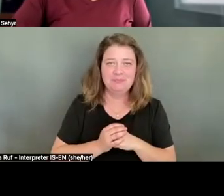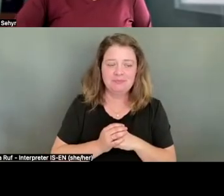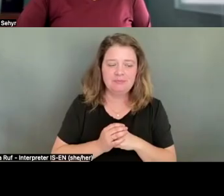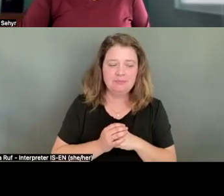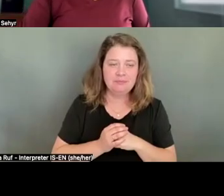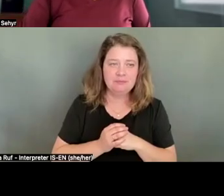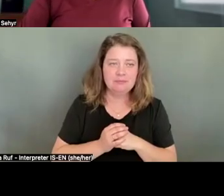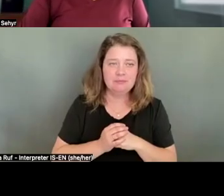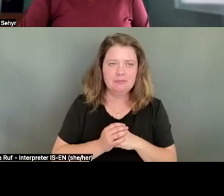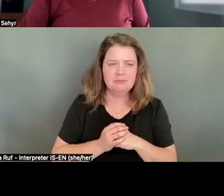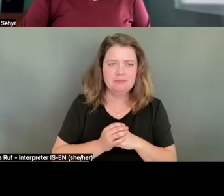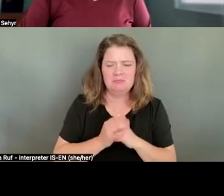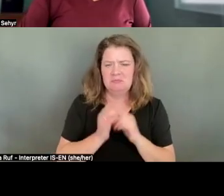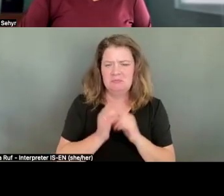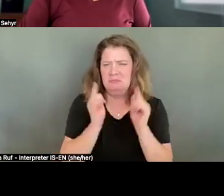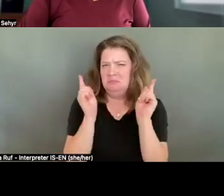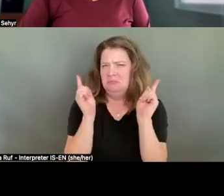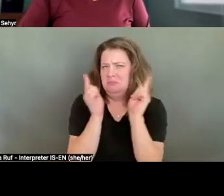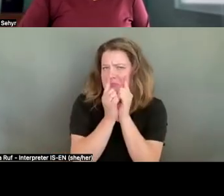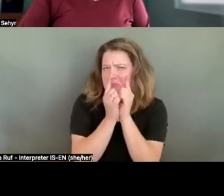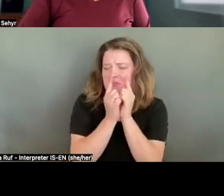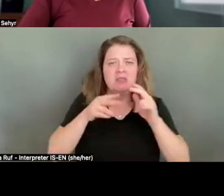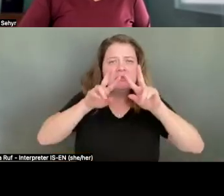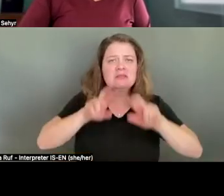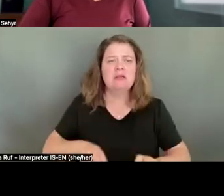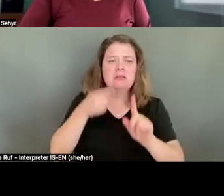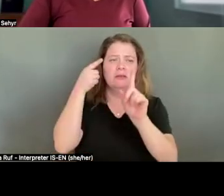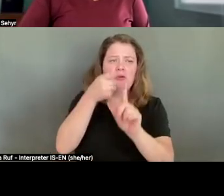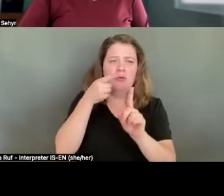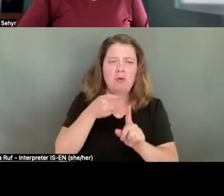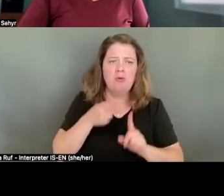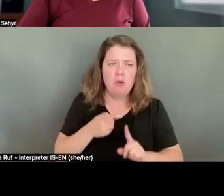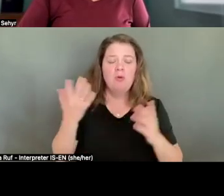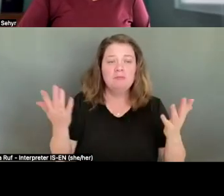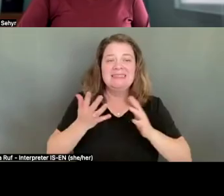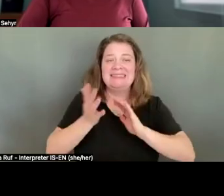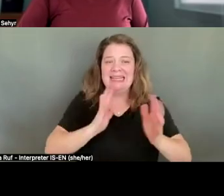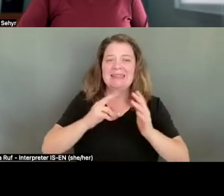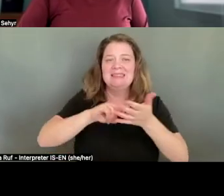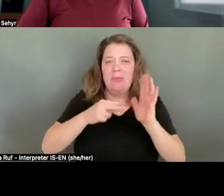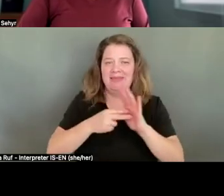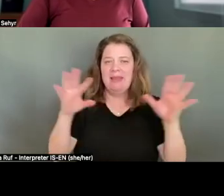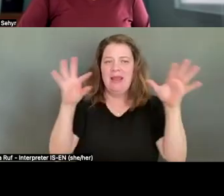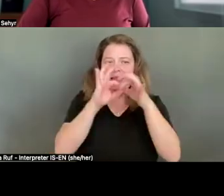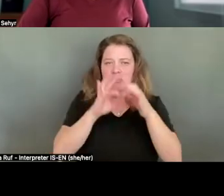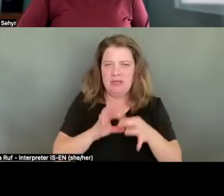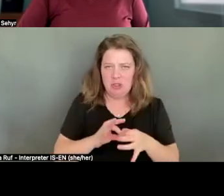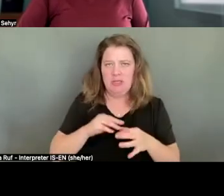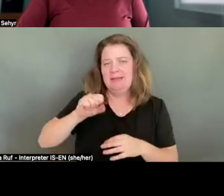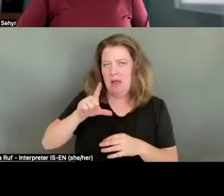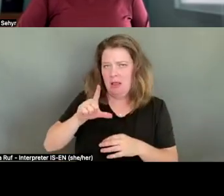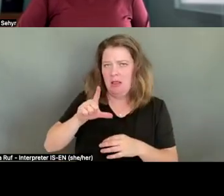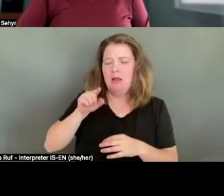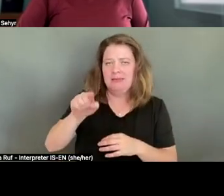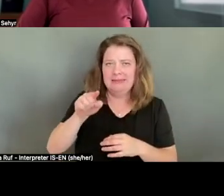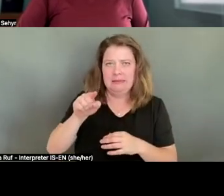And very briefly, the goals of the study were to gather sign semantic associations in ASL,